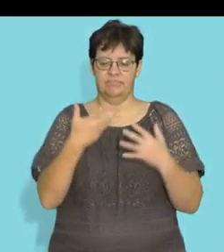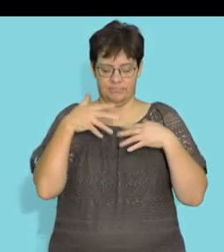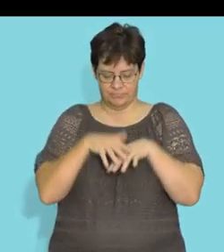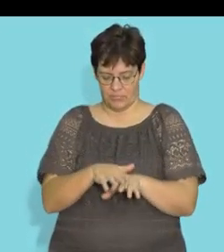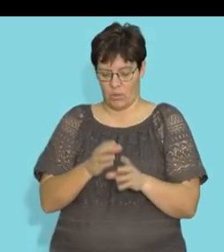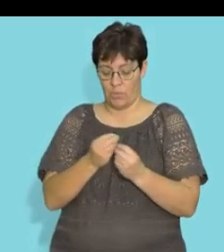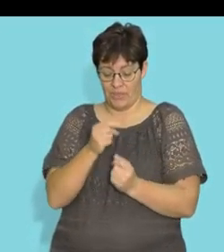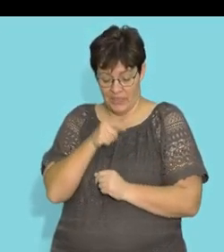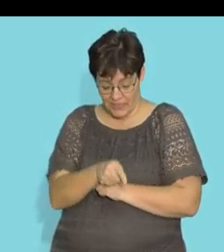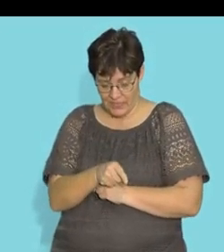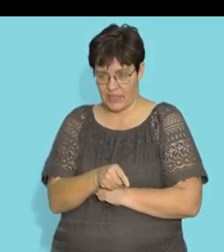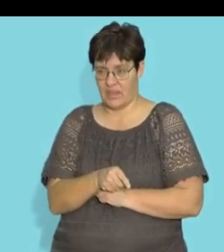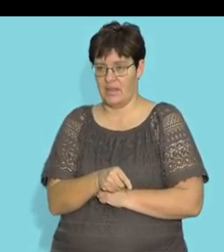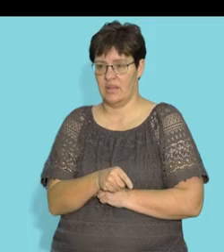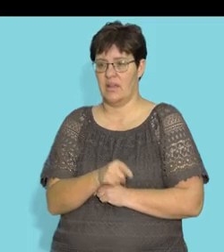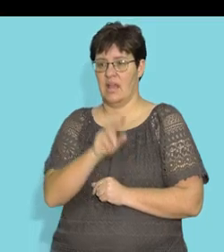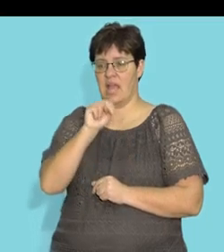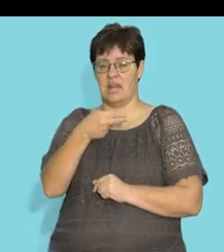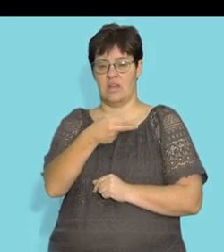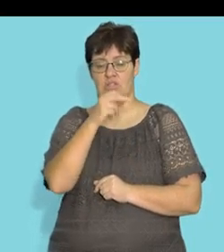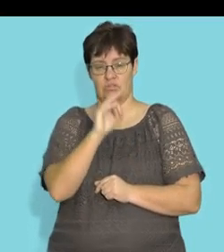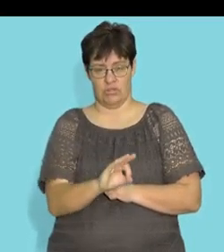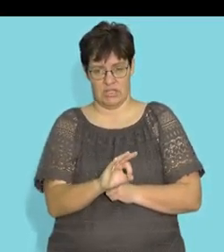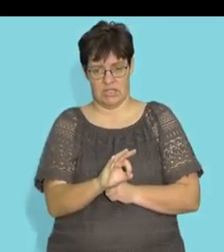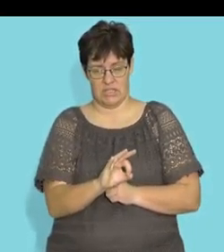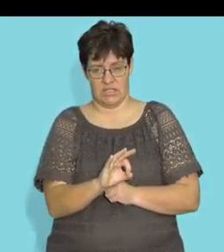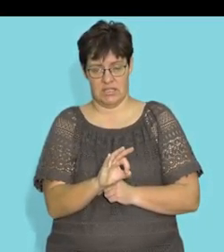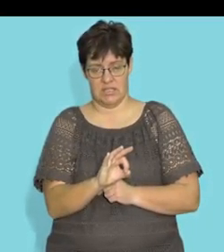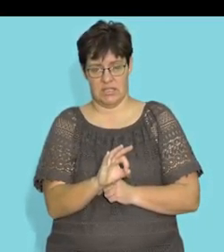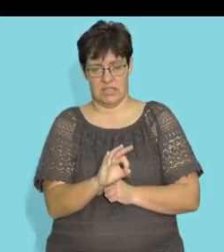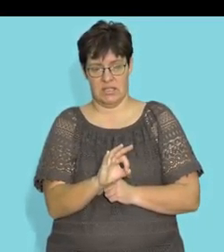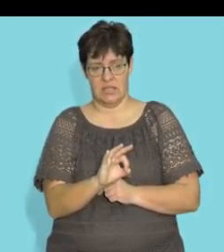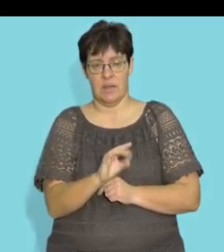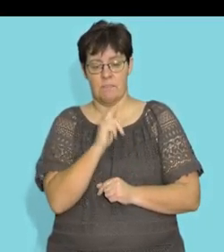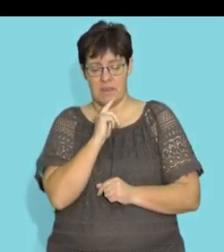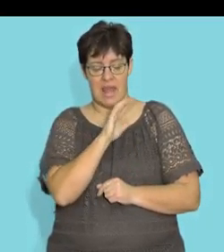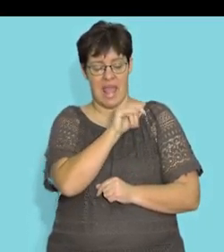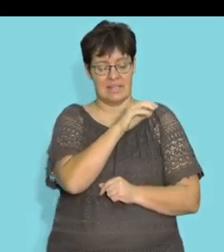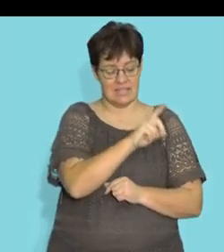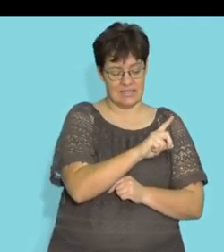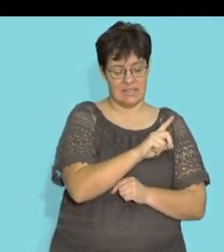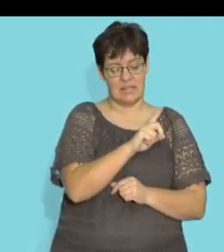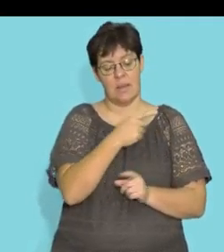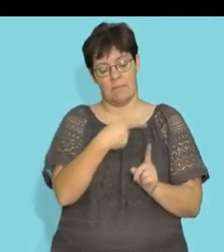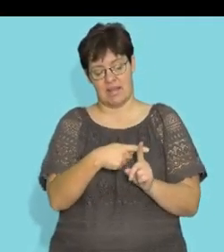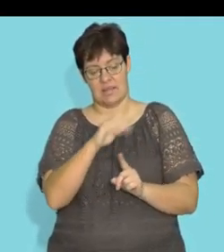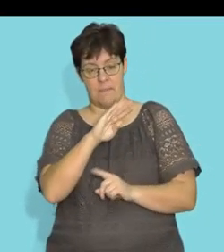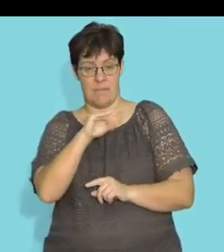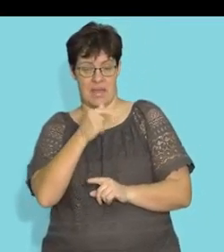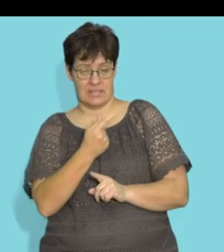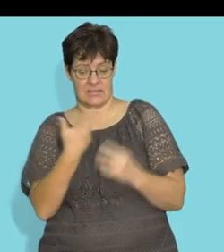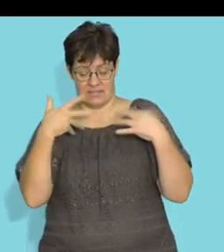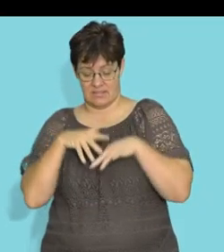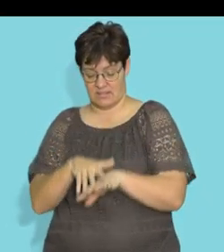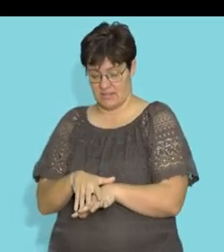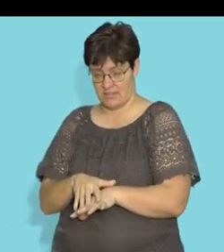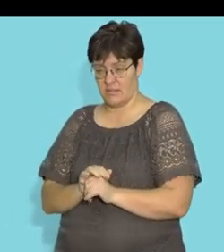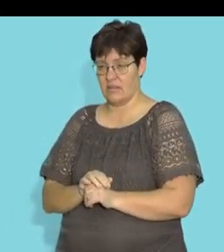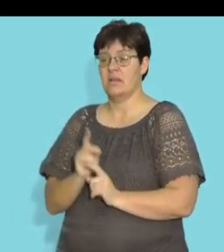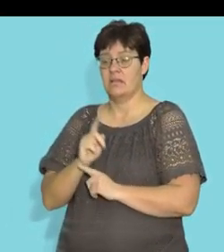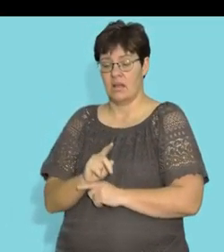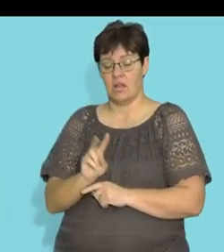the acid, and the cation part of my salt comes from the base. So you can clearly see that